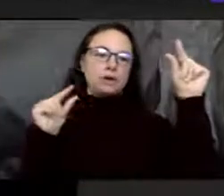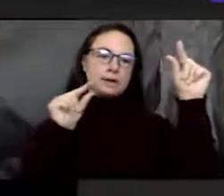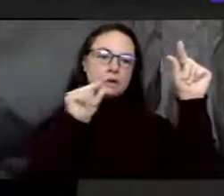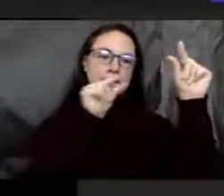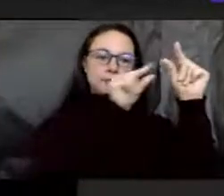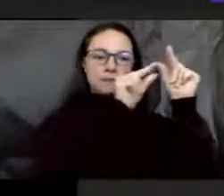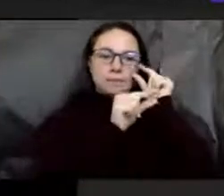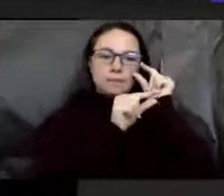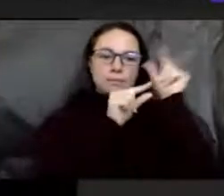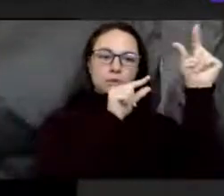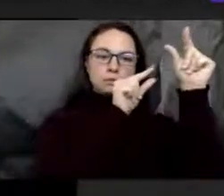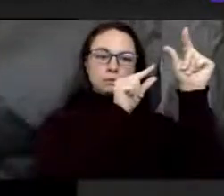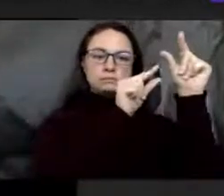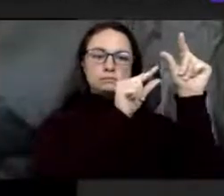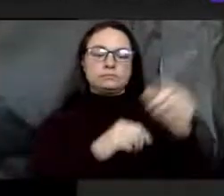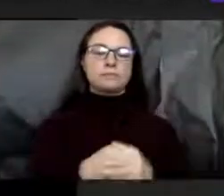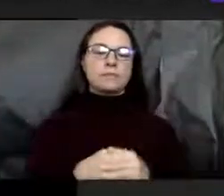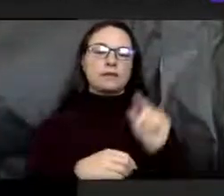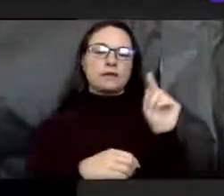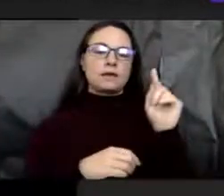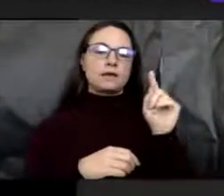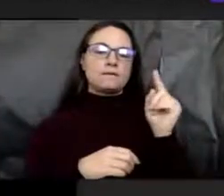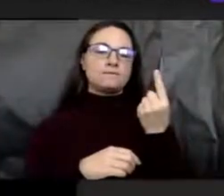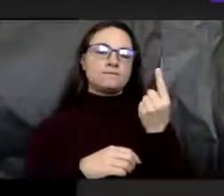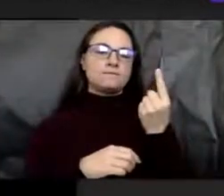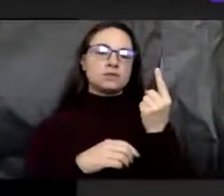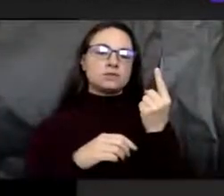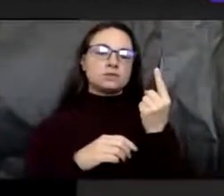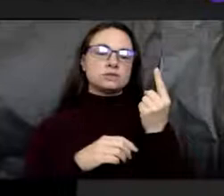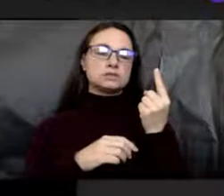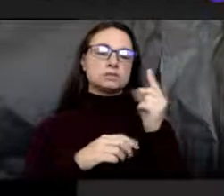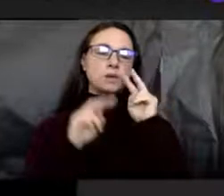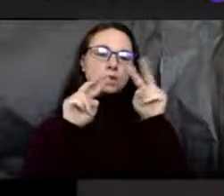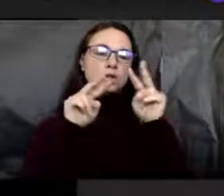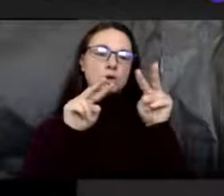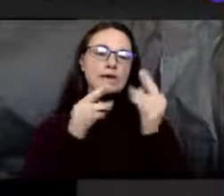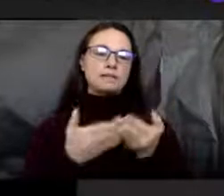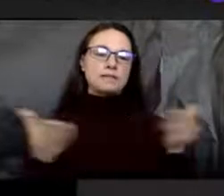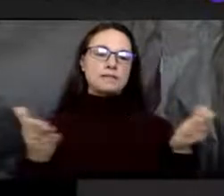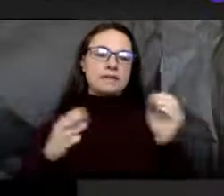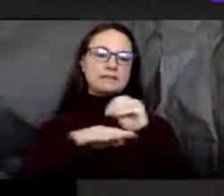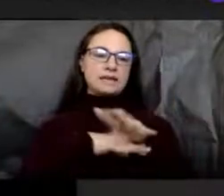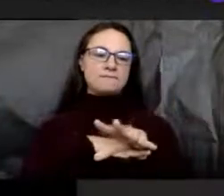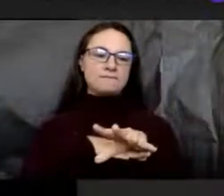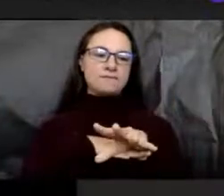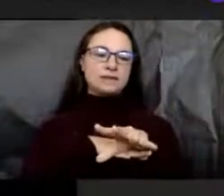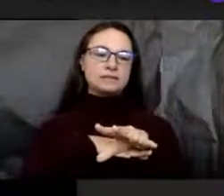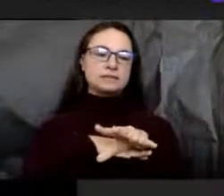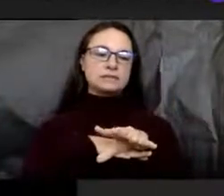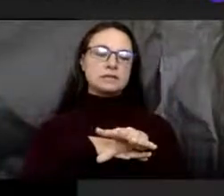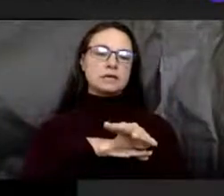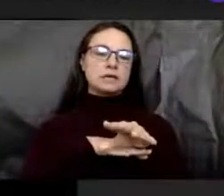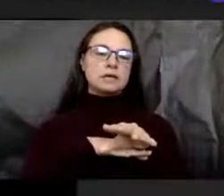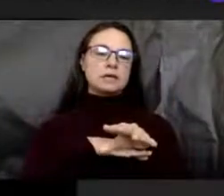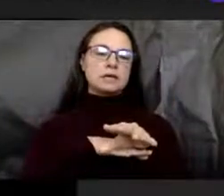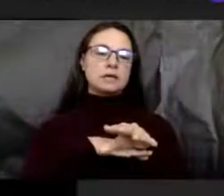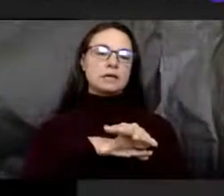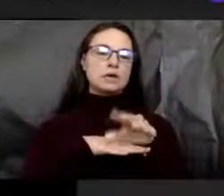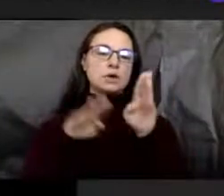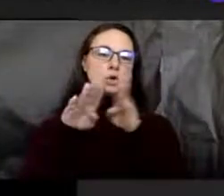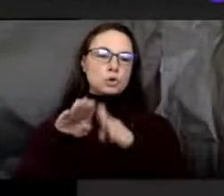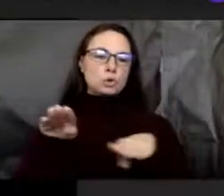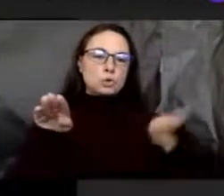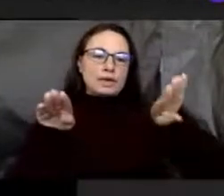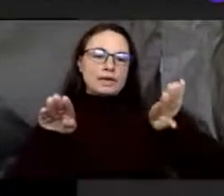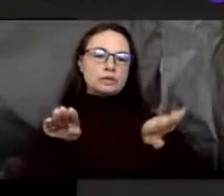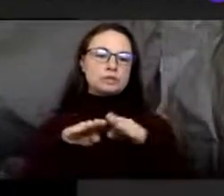first situation we'll be looking at for investigation 5 will be looking at the factors that affect the formation of craters, like the ones you